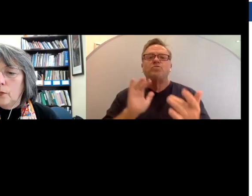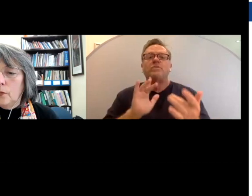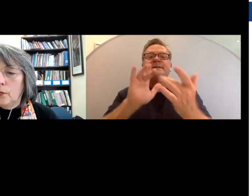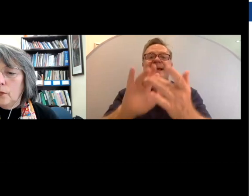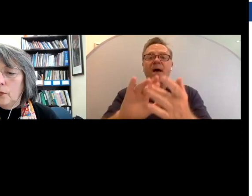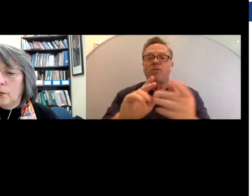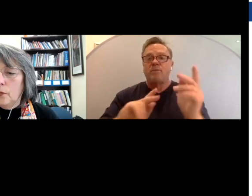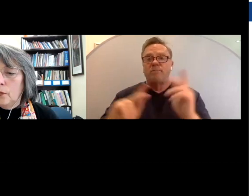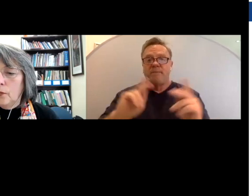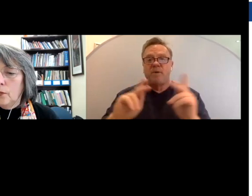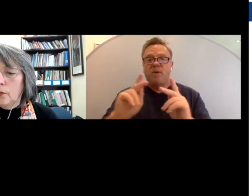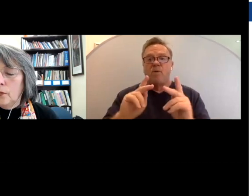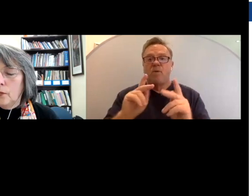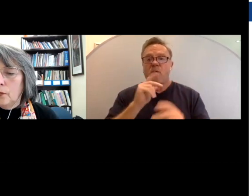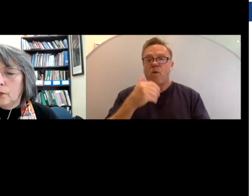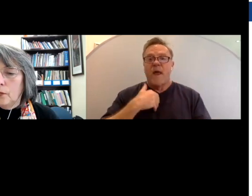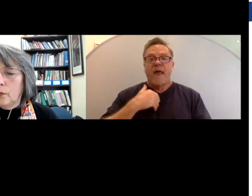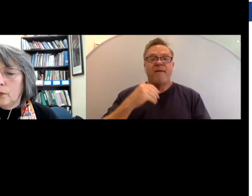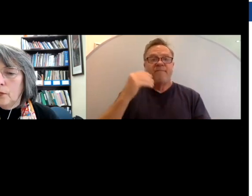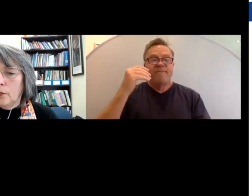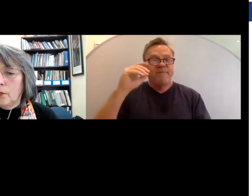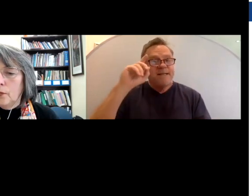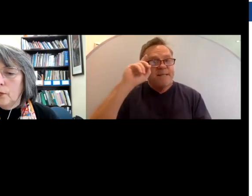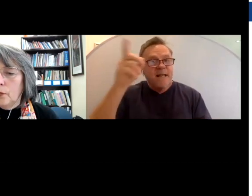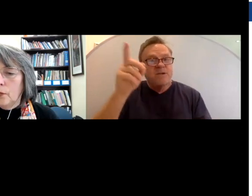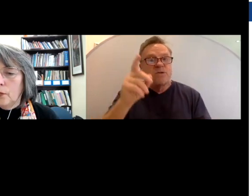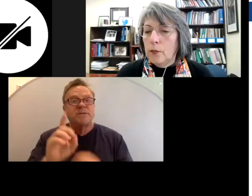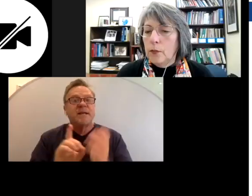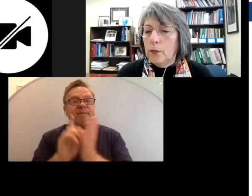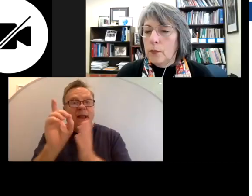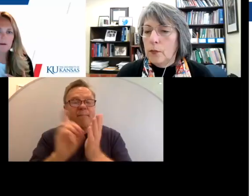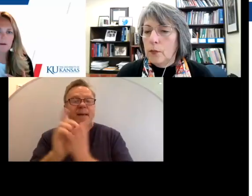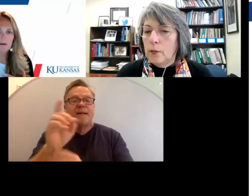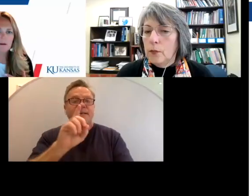individuals with intellectual and developmental disabilities.